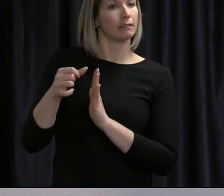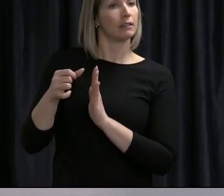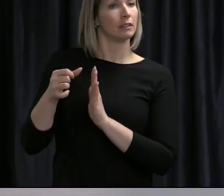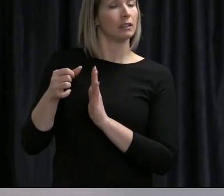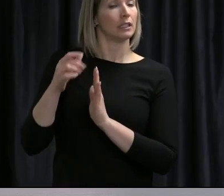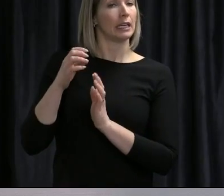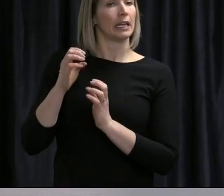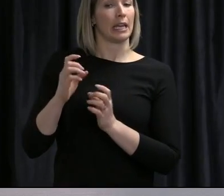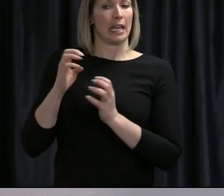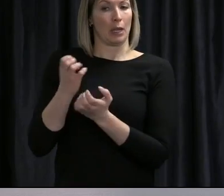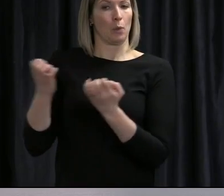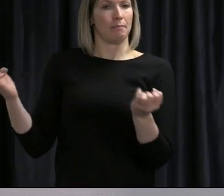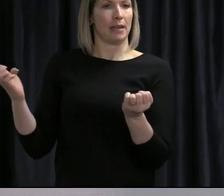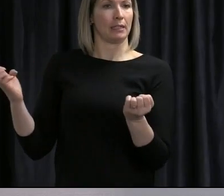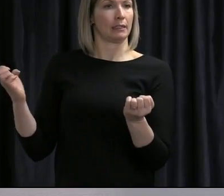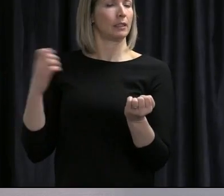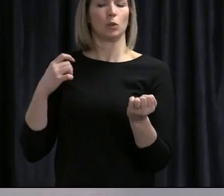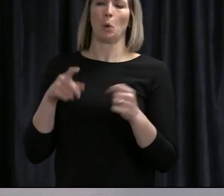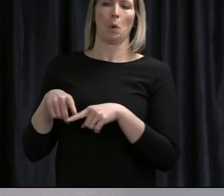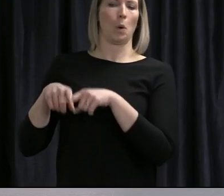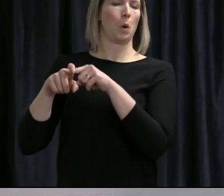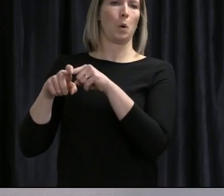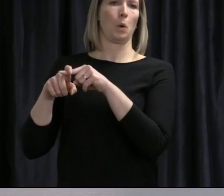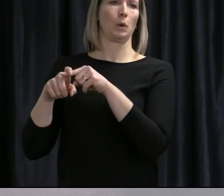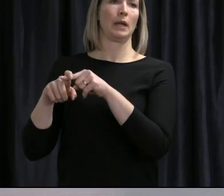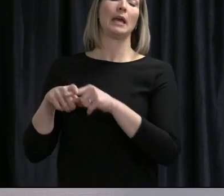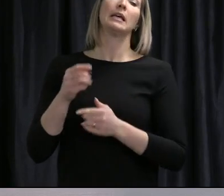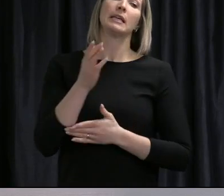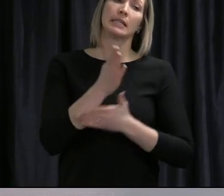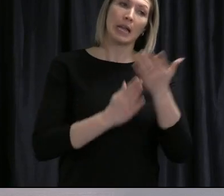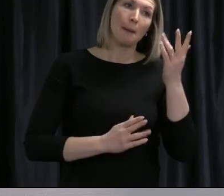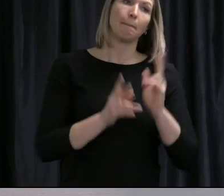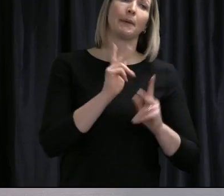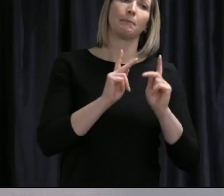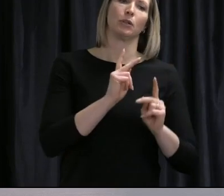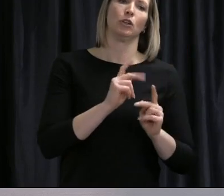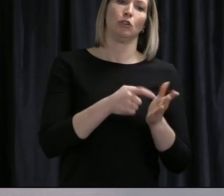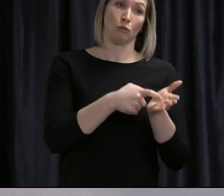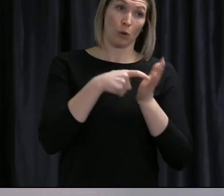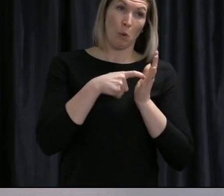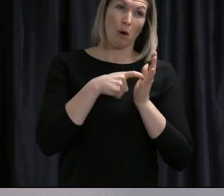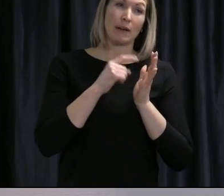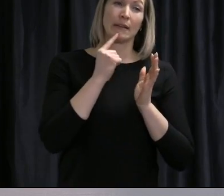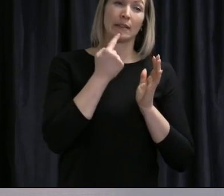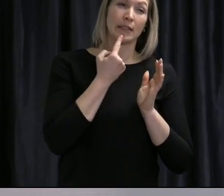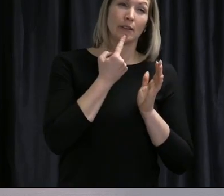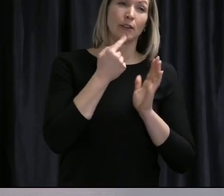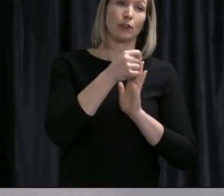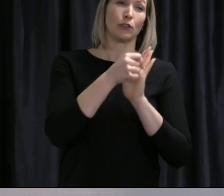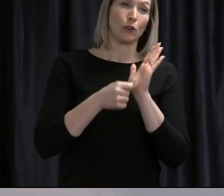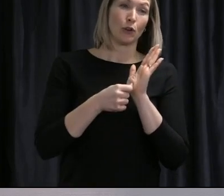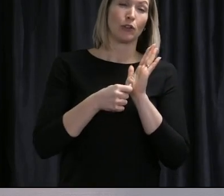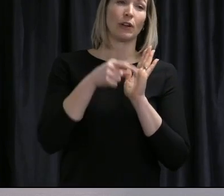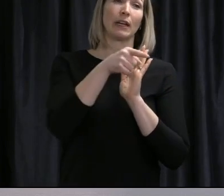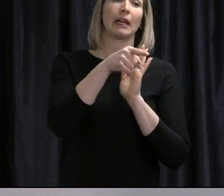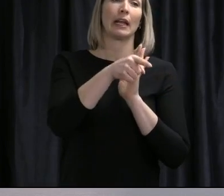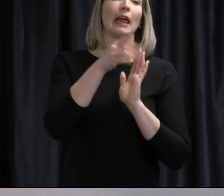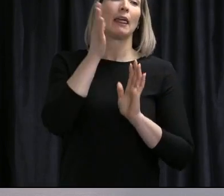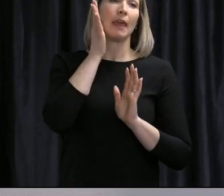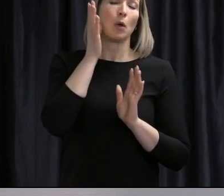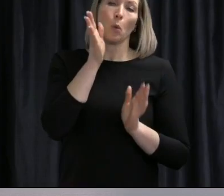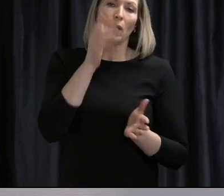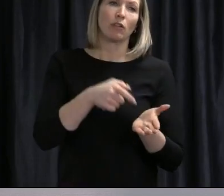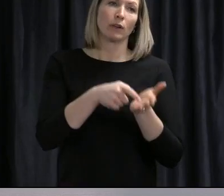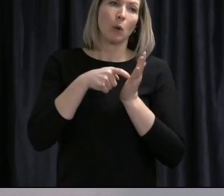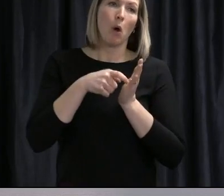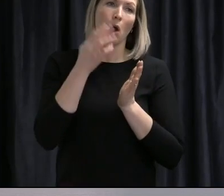over the weekend. There are a group of people with major surgery who would require ventilation as a matter of routine, so